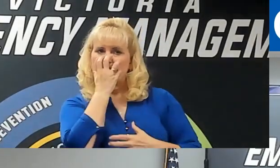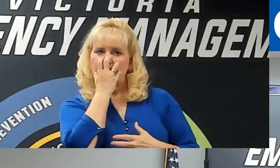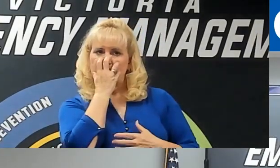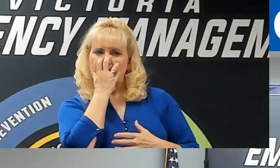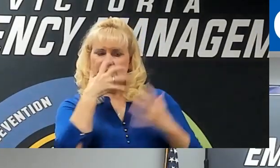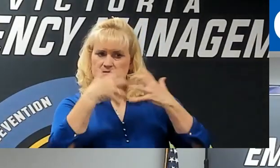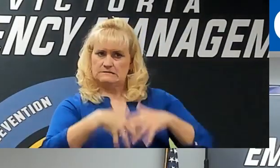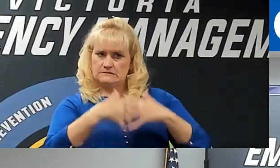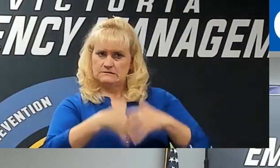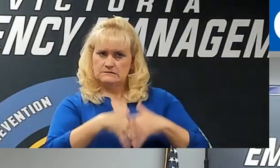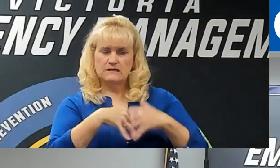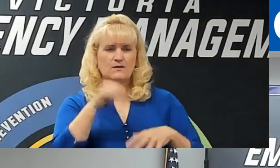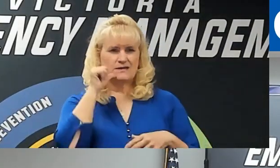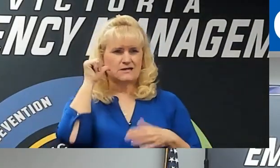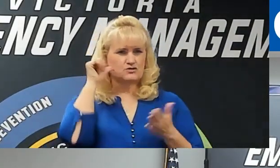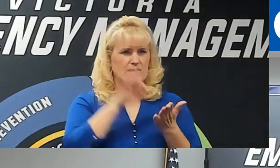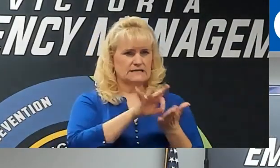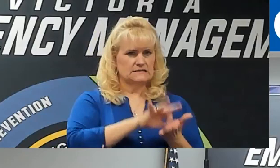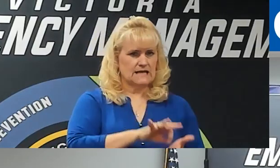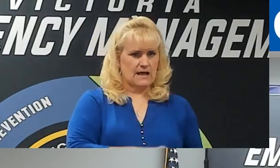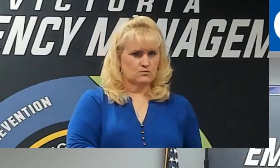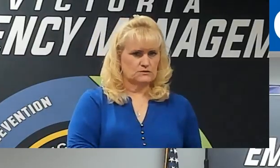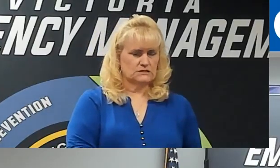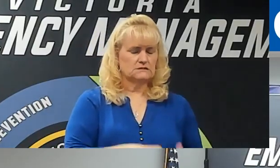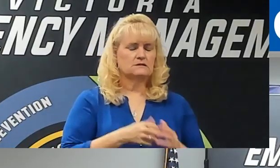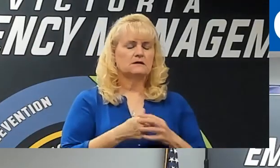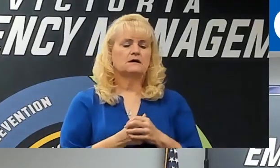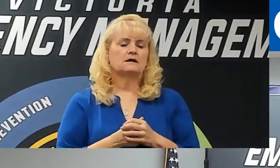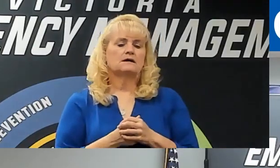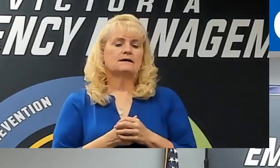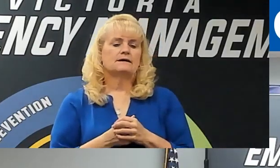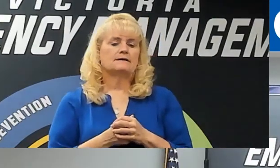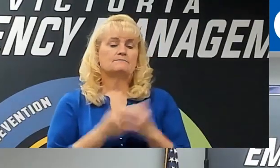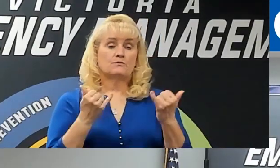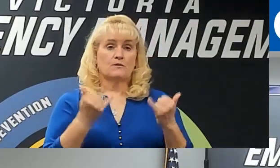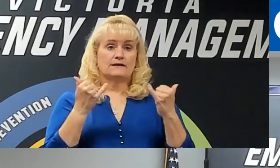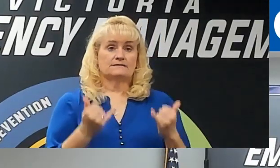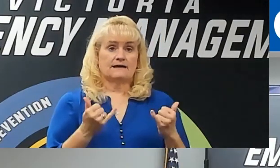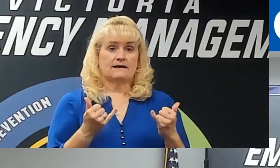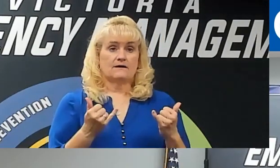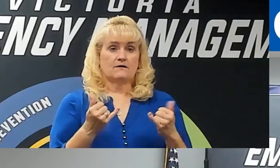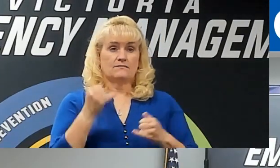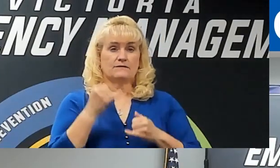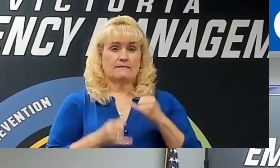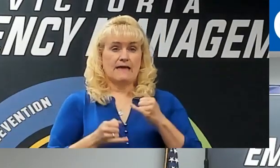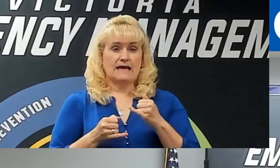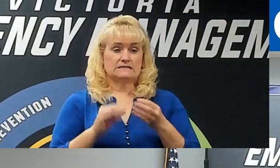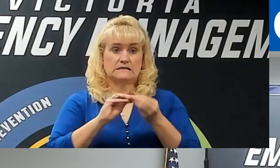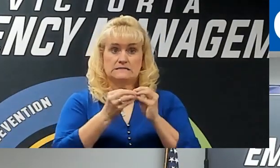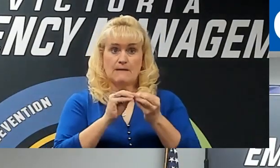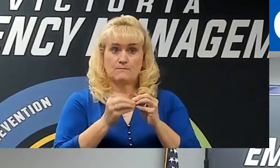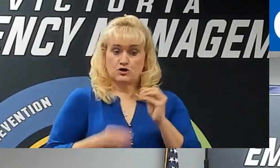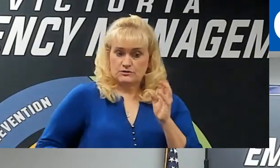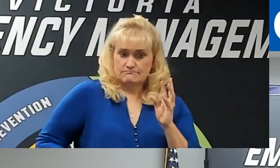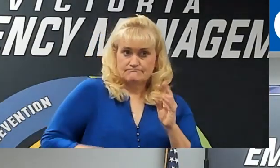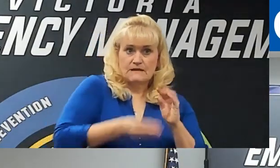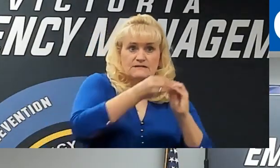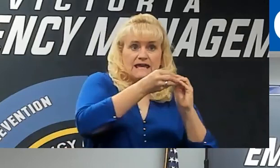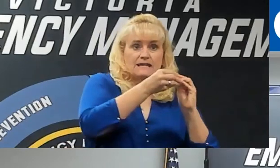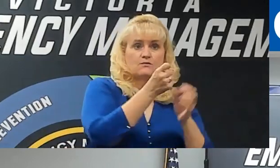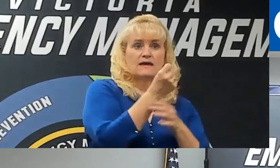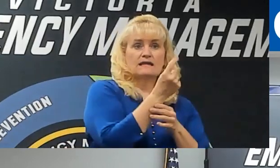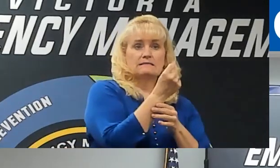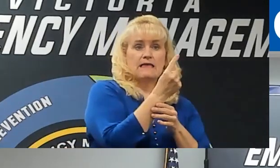of yesterday's count issued by DSHS. And right now, the last update we had as of yesterday, we had 11 Victoria